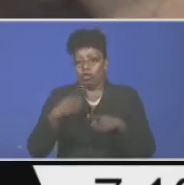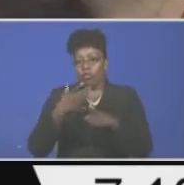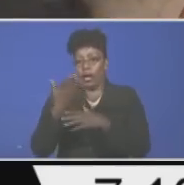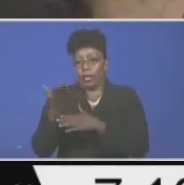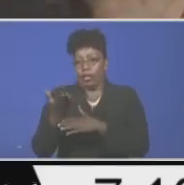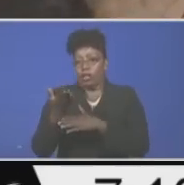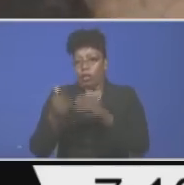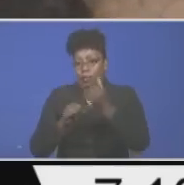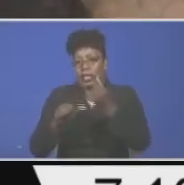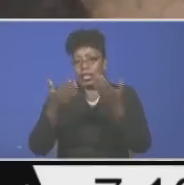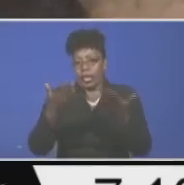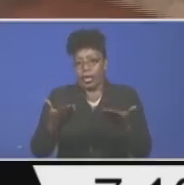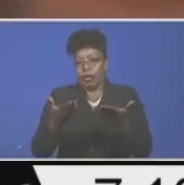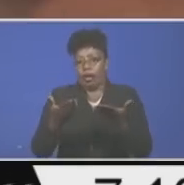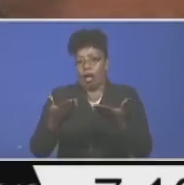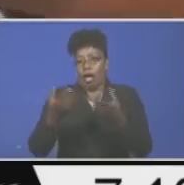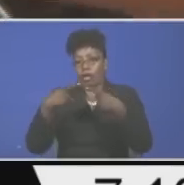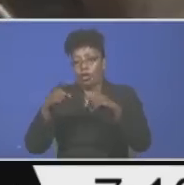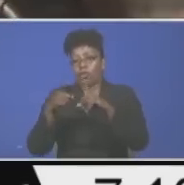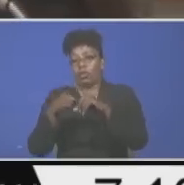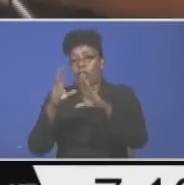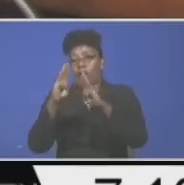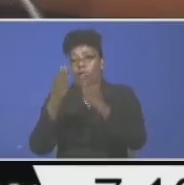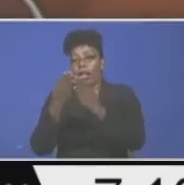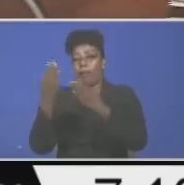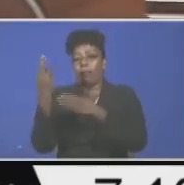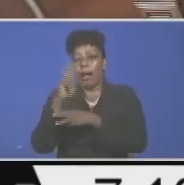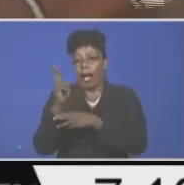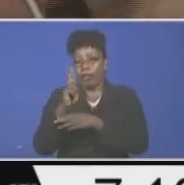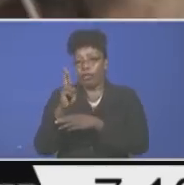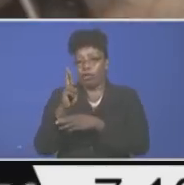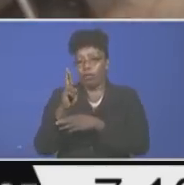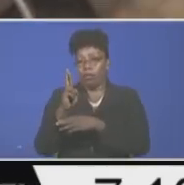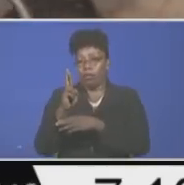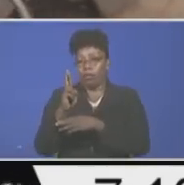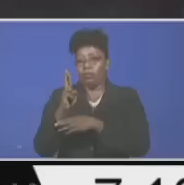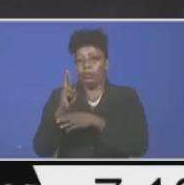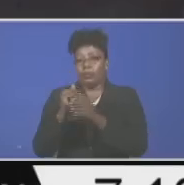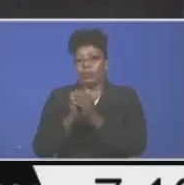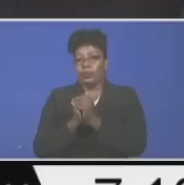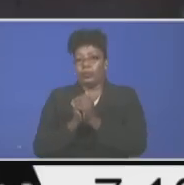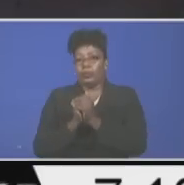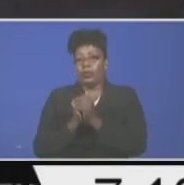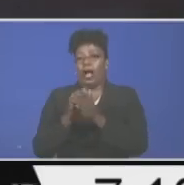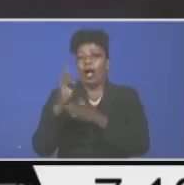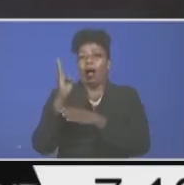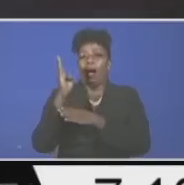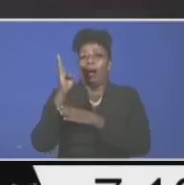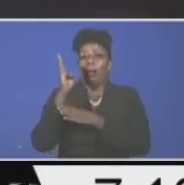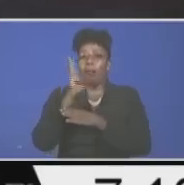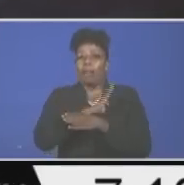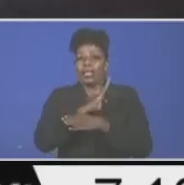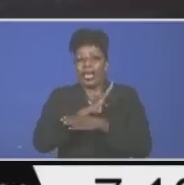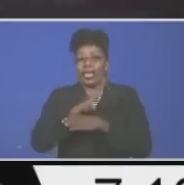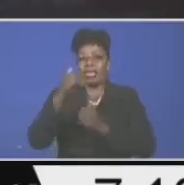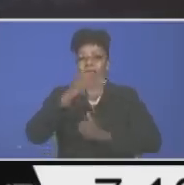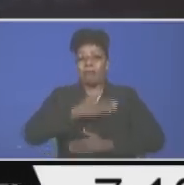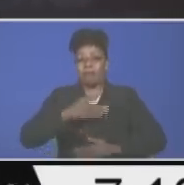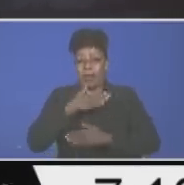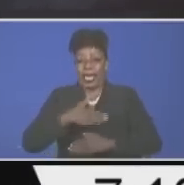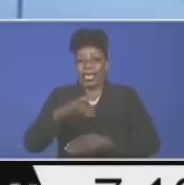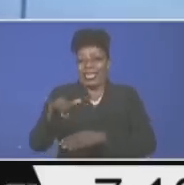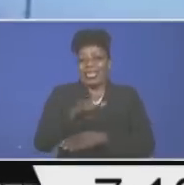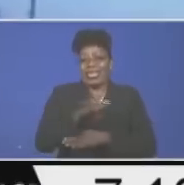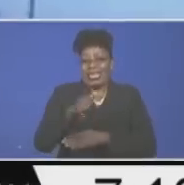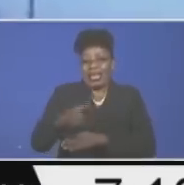bathroom, use the club bathroom. I use the same bathroom. Barnett said he bathes in the same bucket he uses